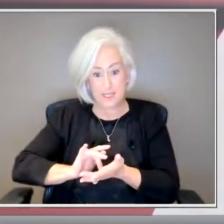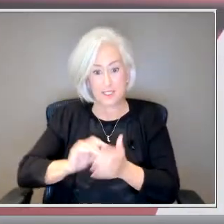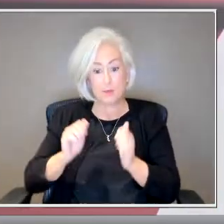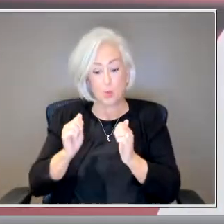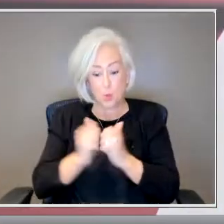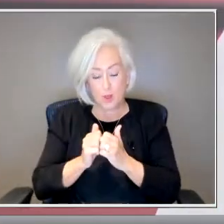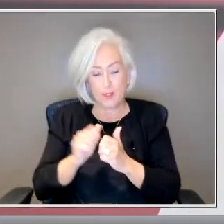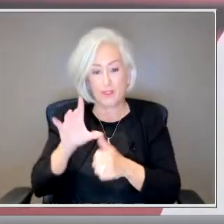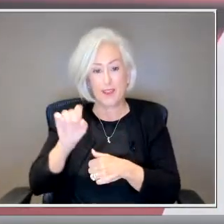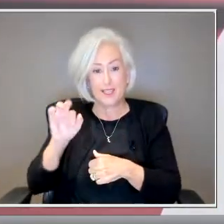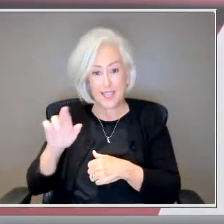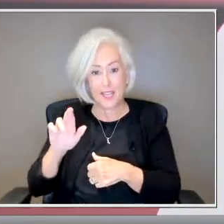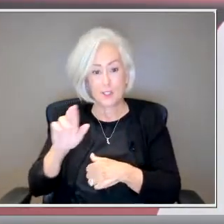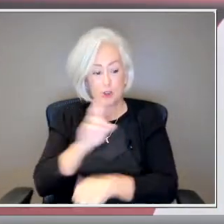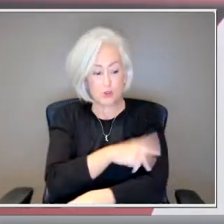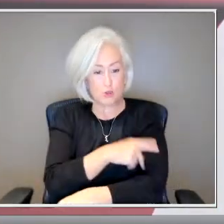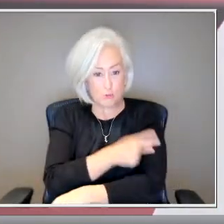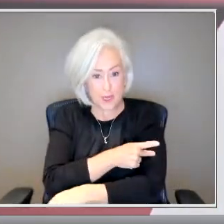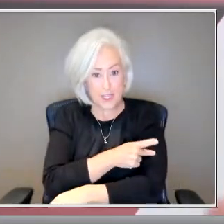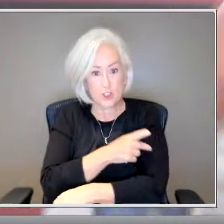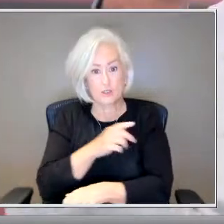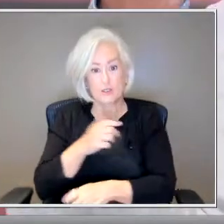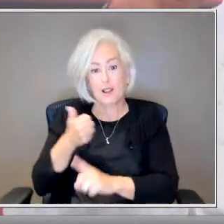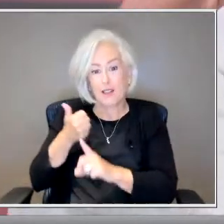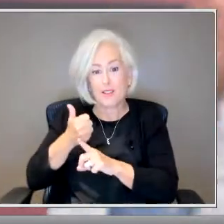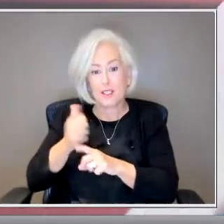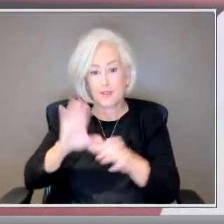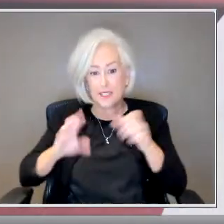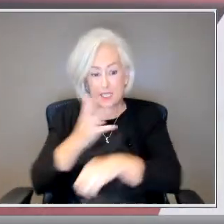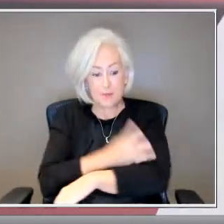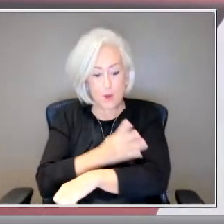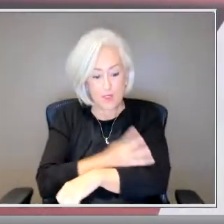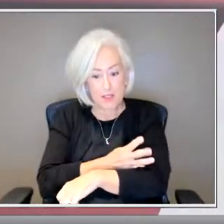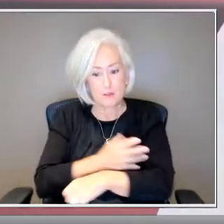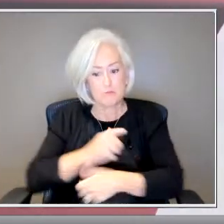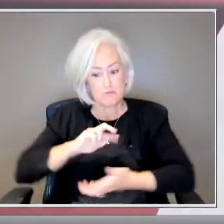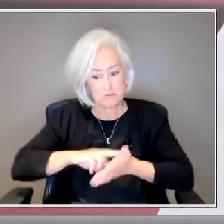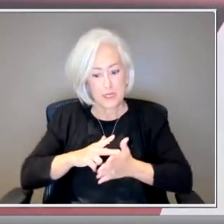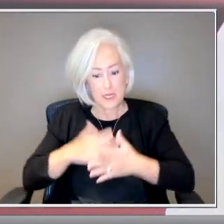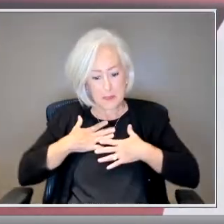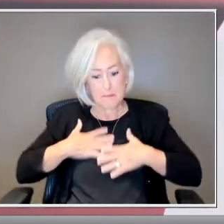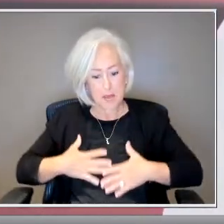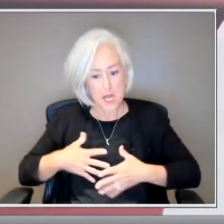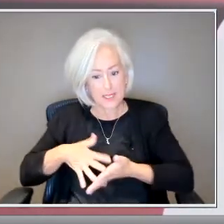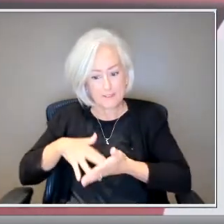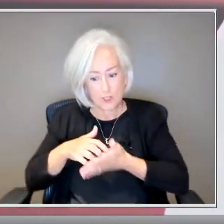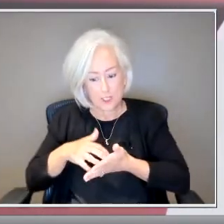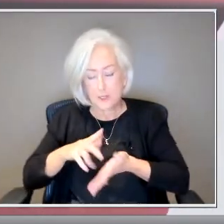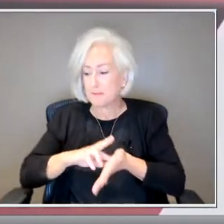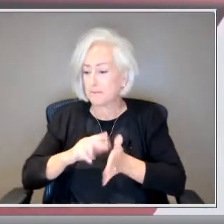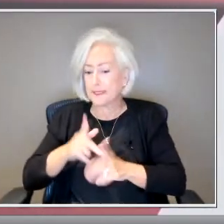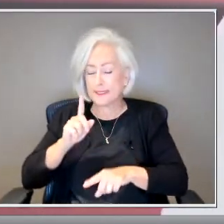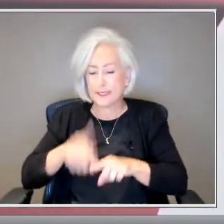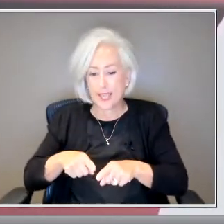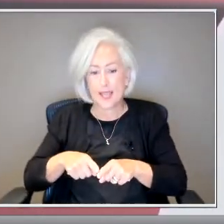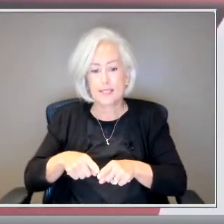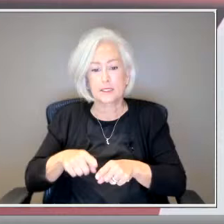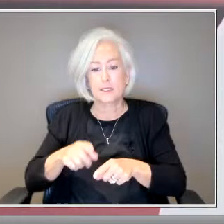have chemotherapy, they're fragile, and they can't get to these big doses. Mm-hmm. So and she went as far as she could with it,